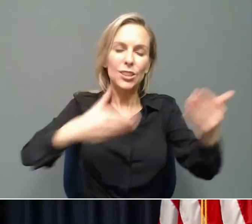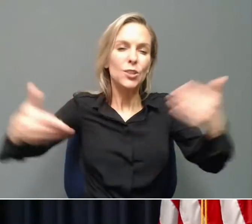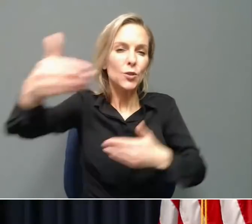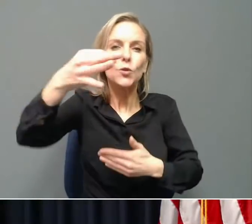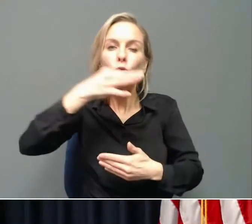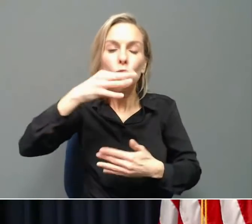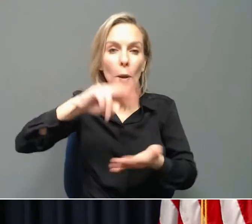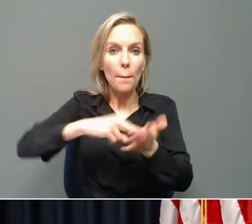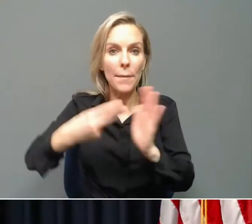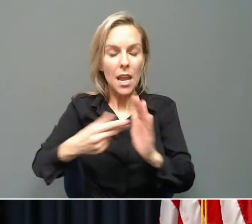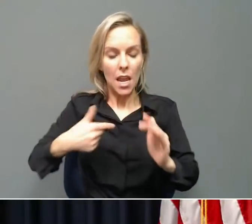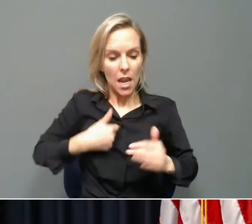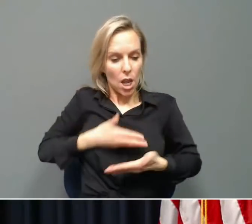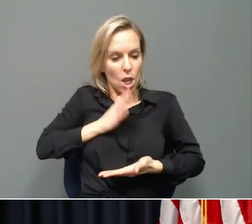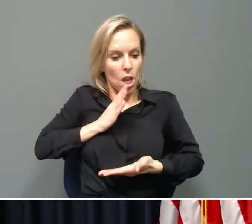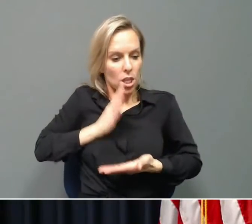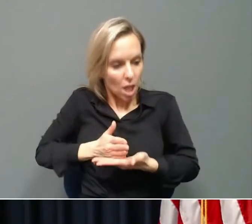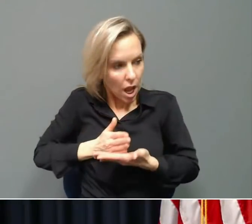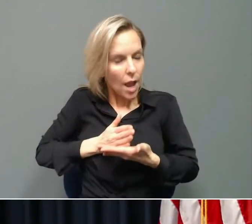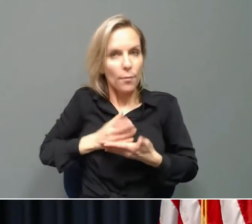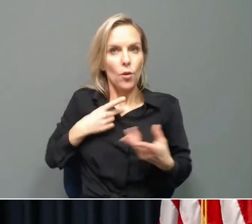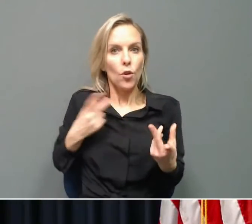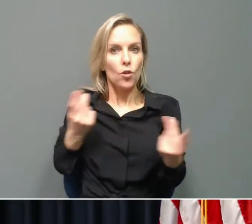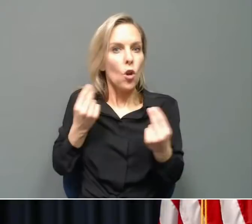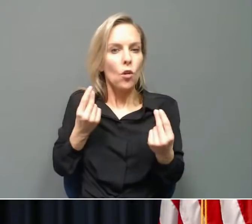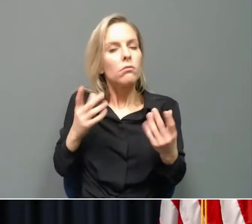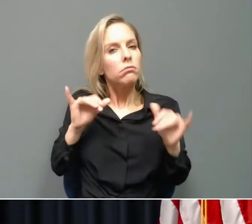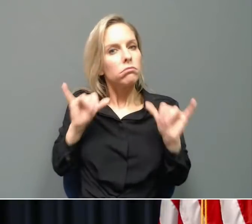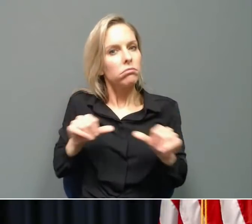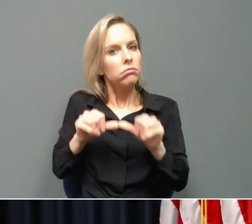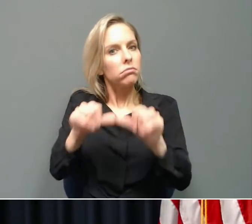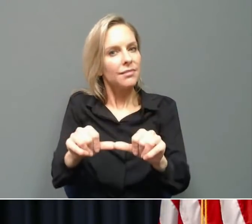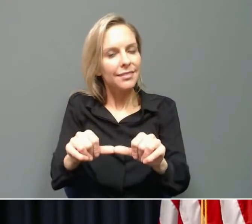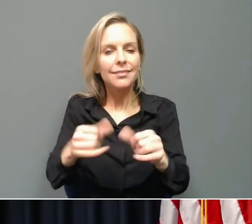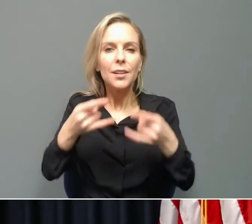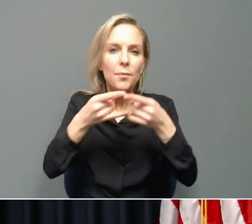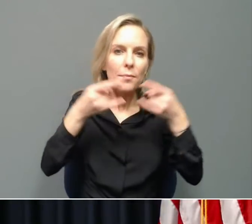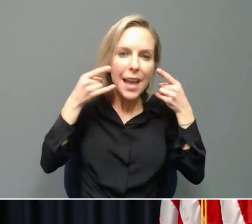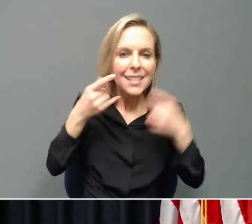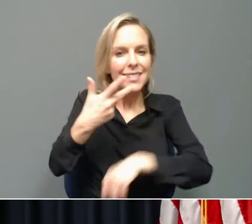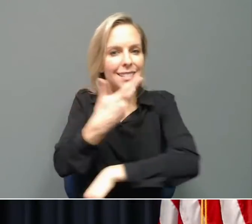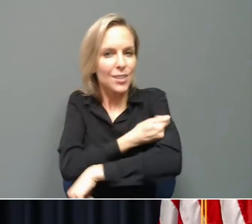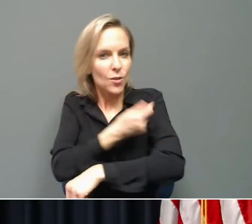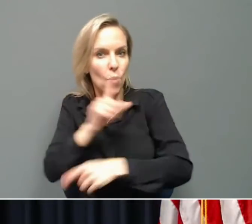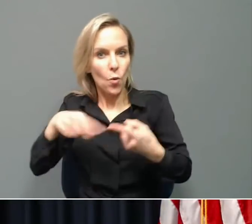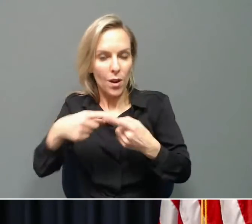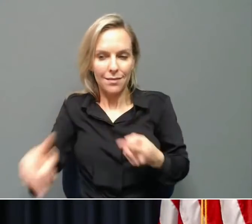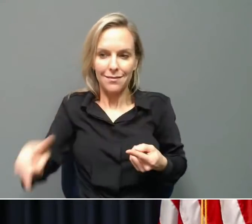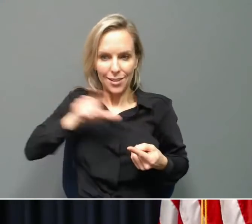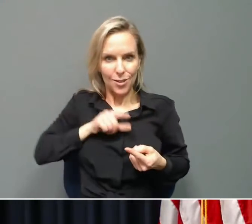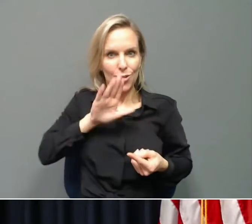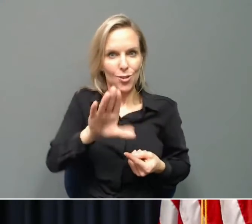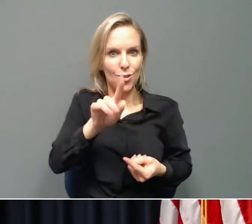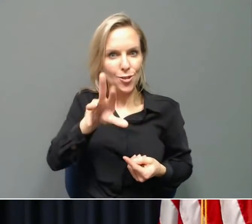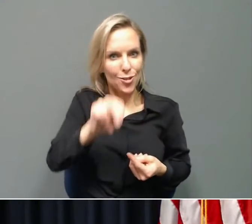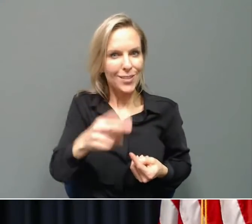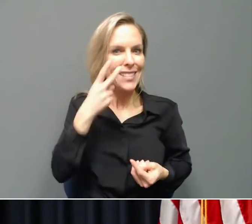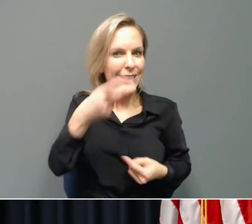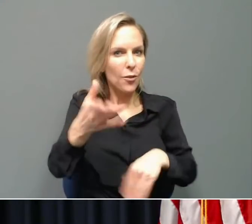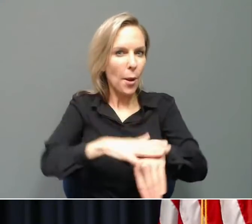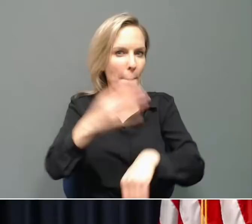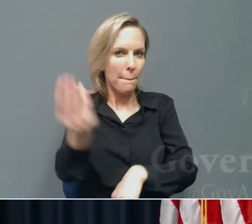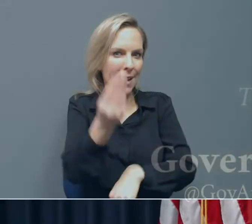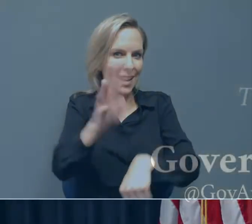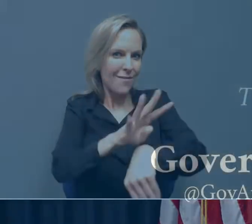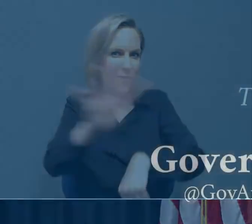doing what gets you to it. So wear that mask, get that shot when it's your turn, and we will see you Monday at 4.